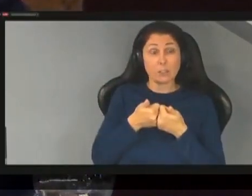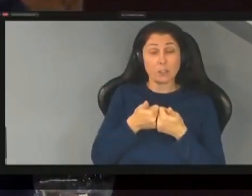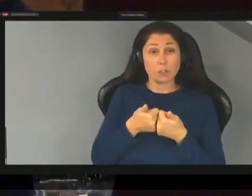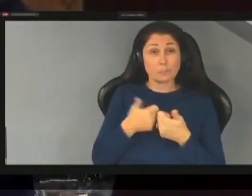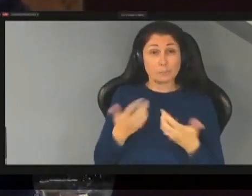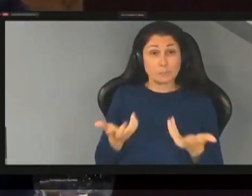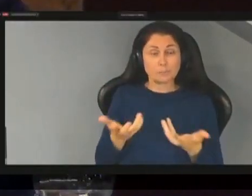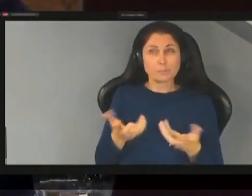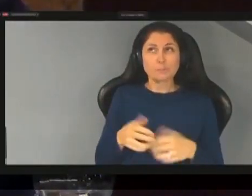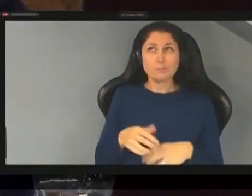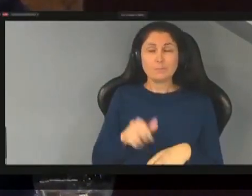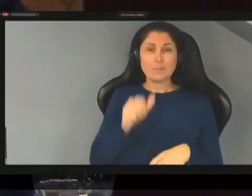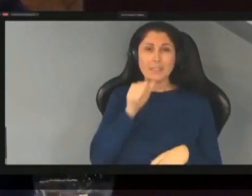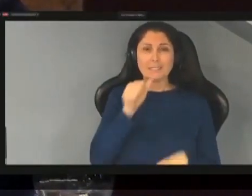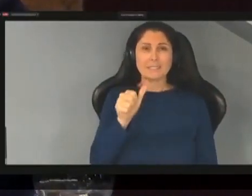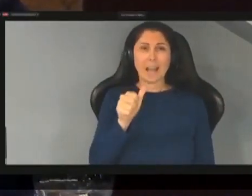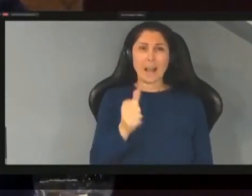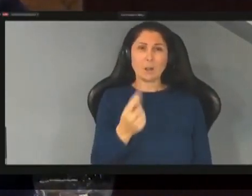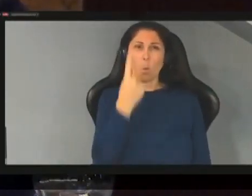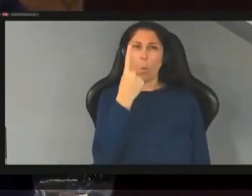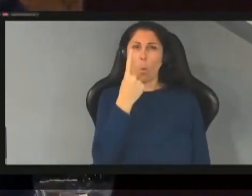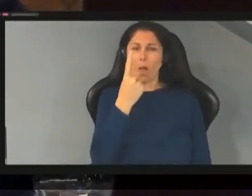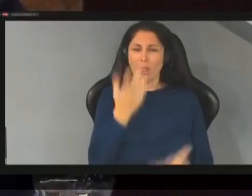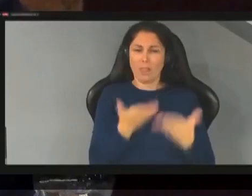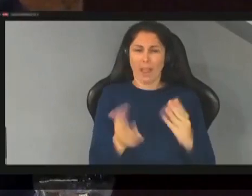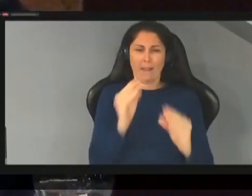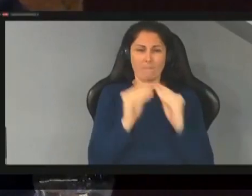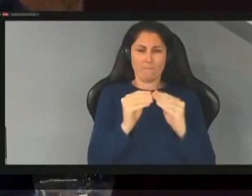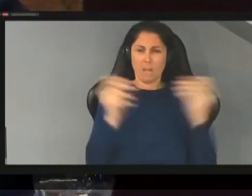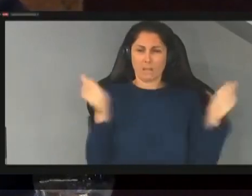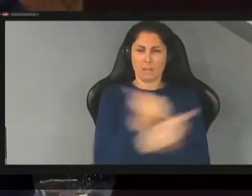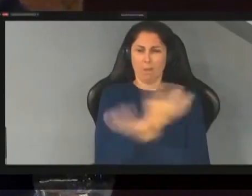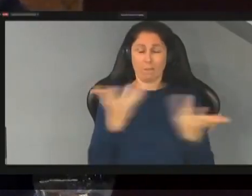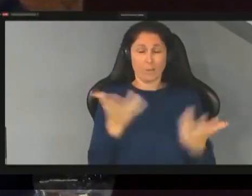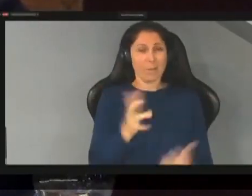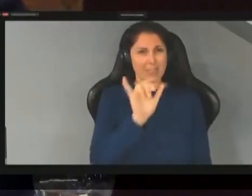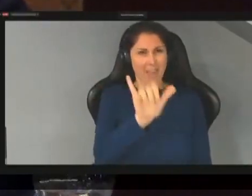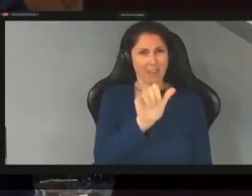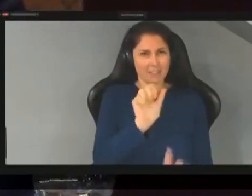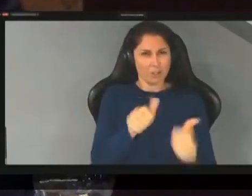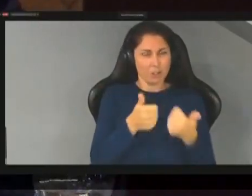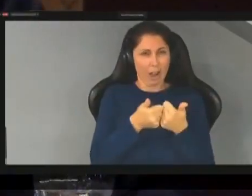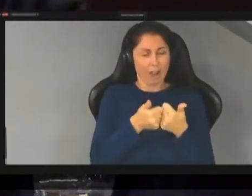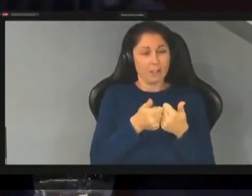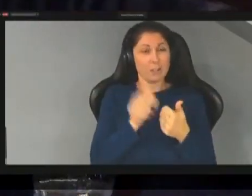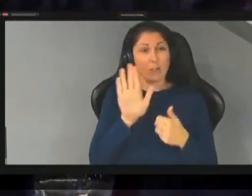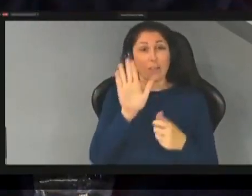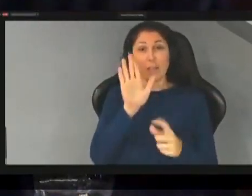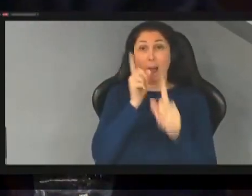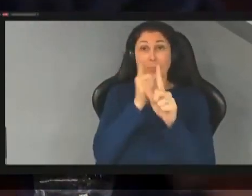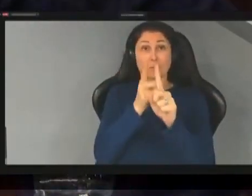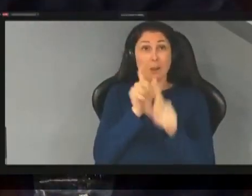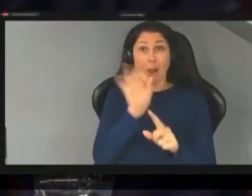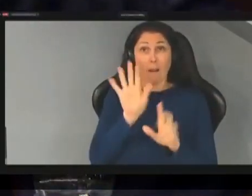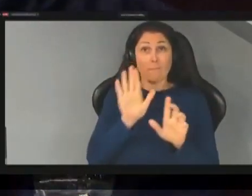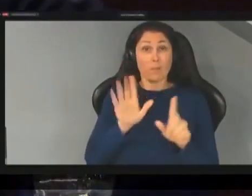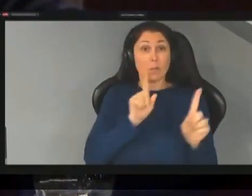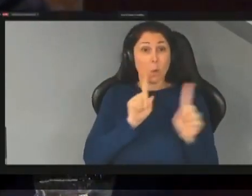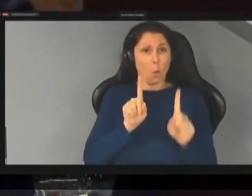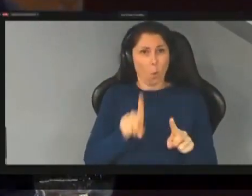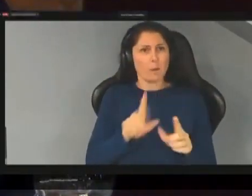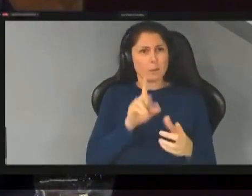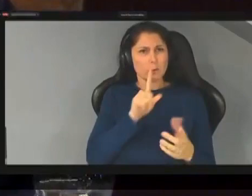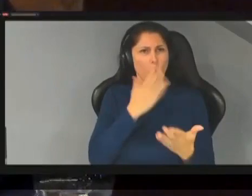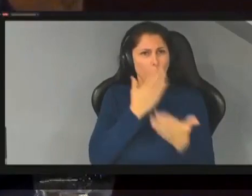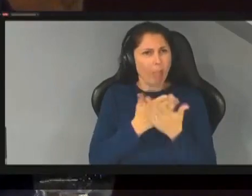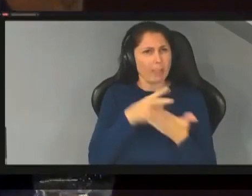there's not a one-size-fits-all is the challenge. And the aspirations of the ordinance are well-intended and they're